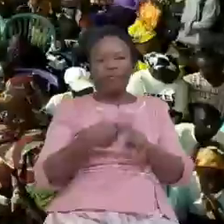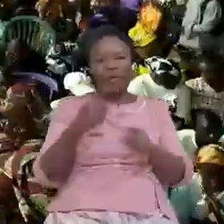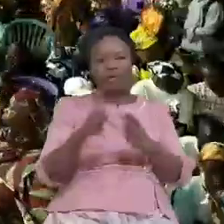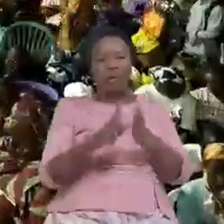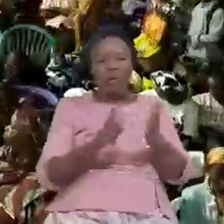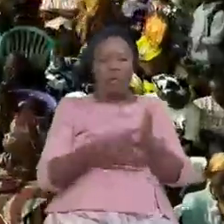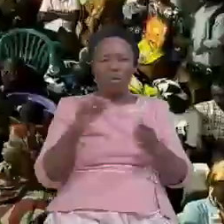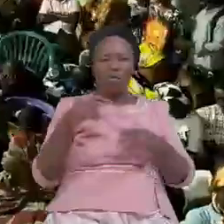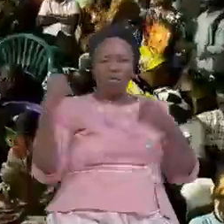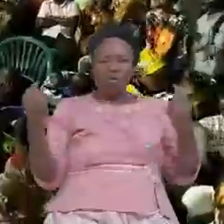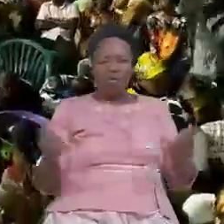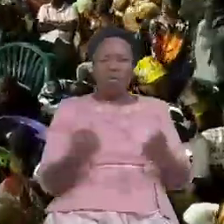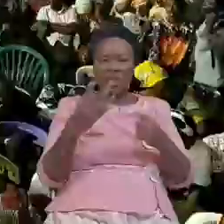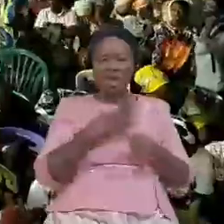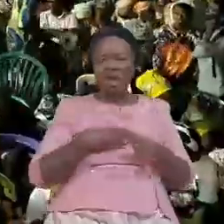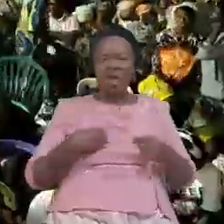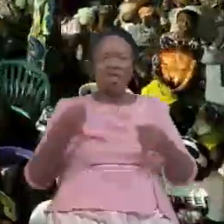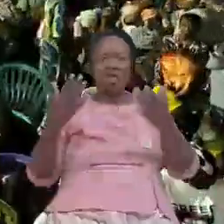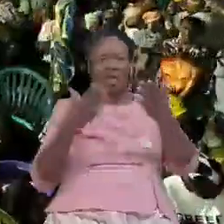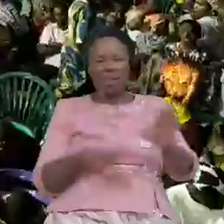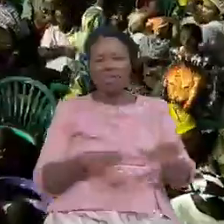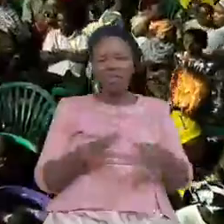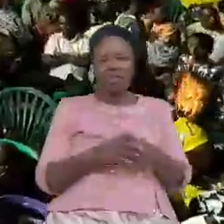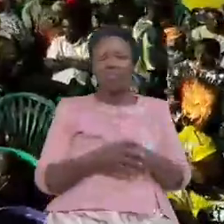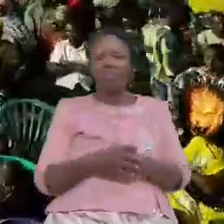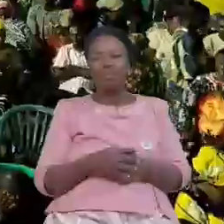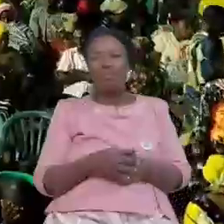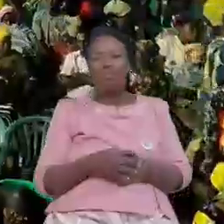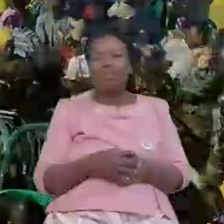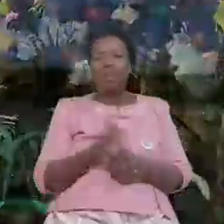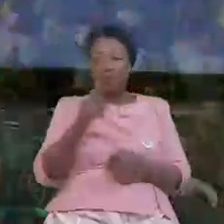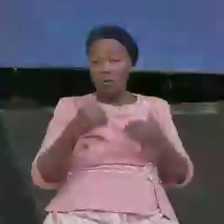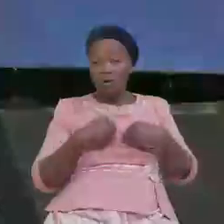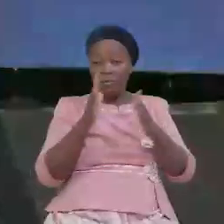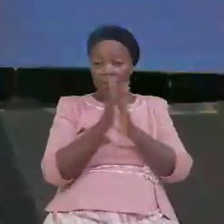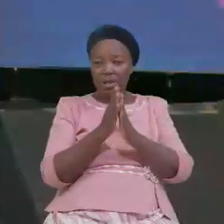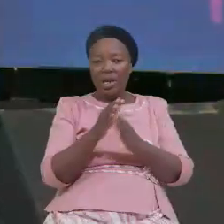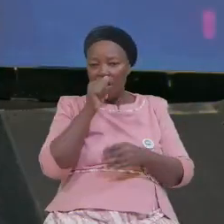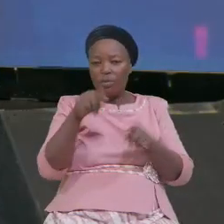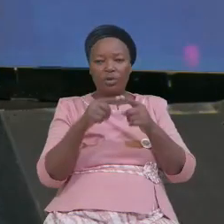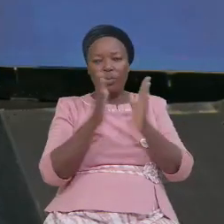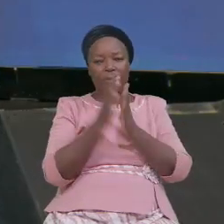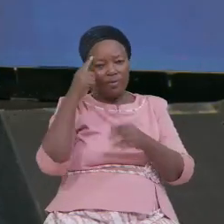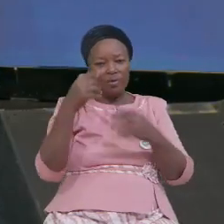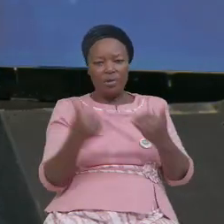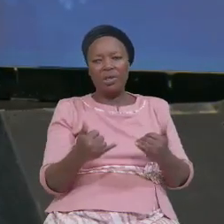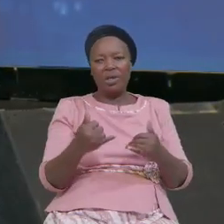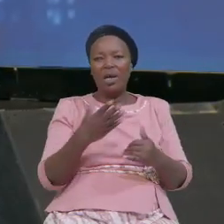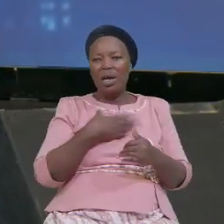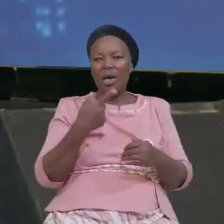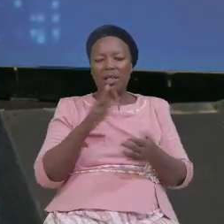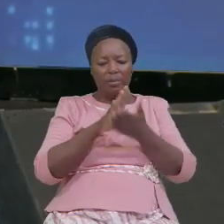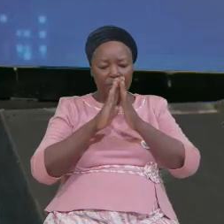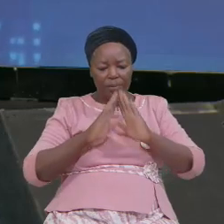sin and death. You have prayed. I'm going to pray for you now, and the peace of